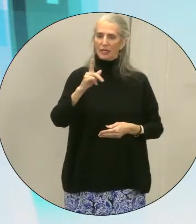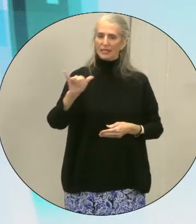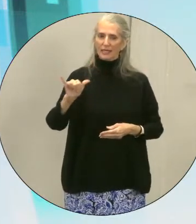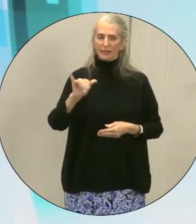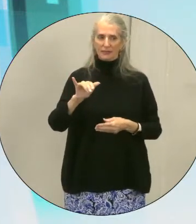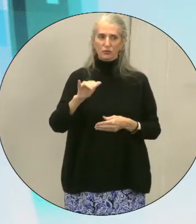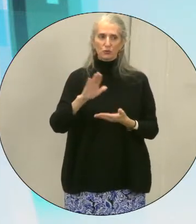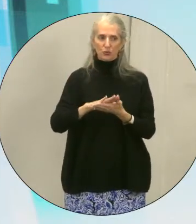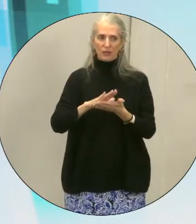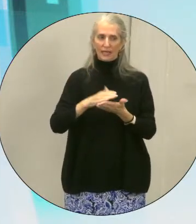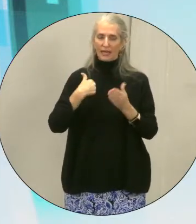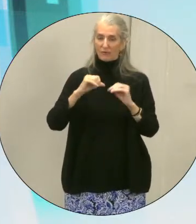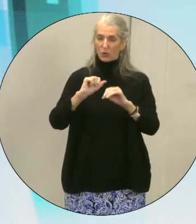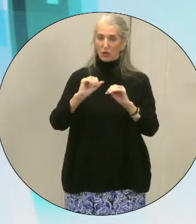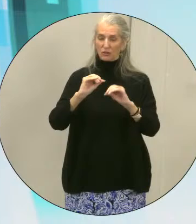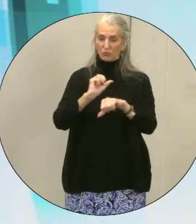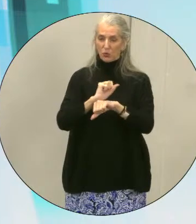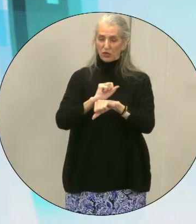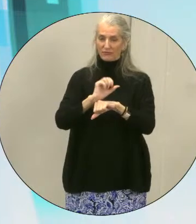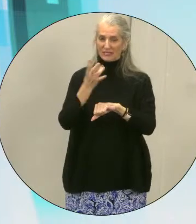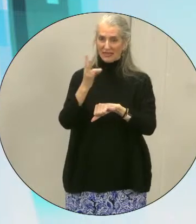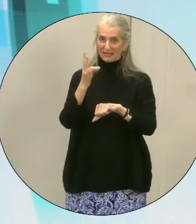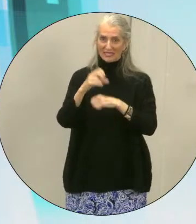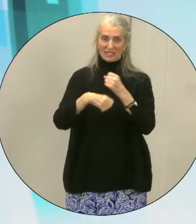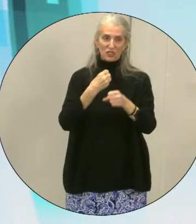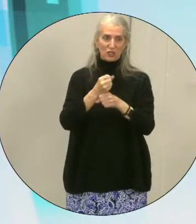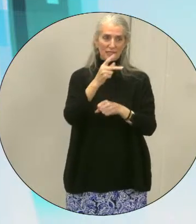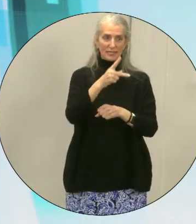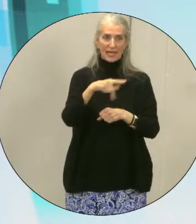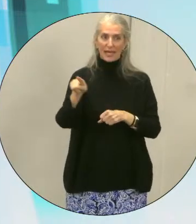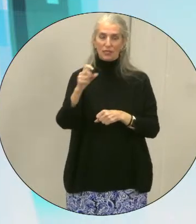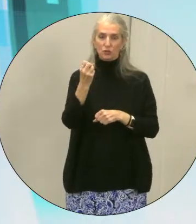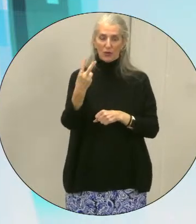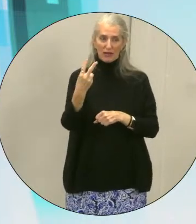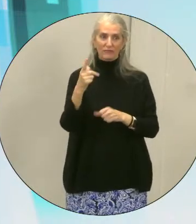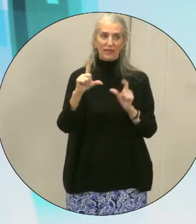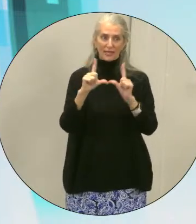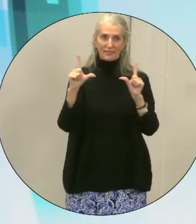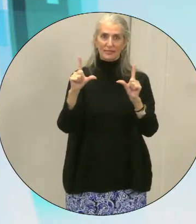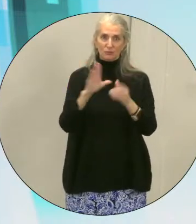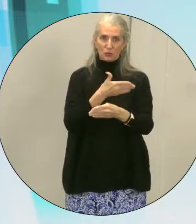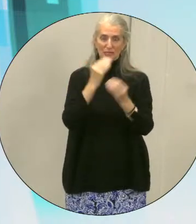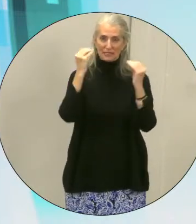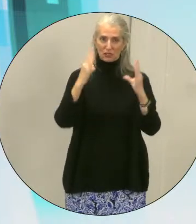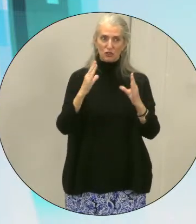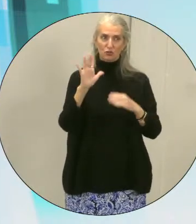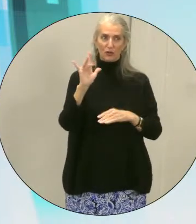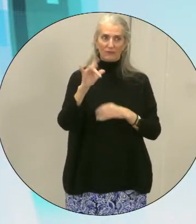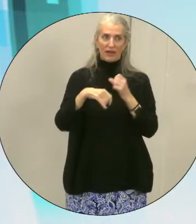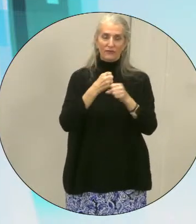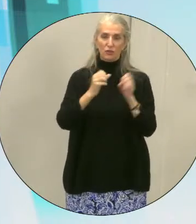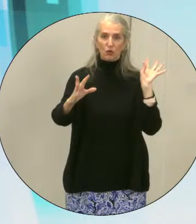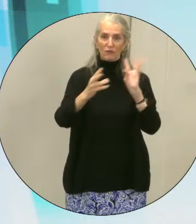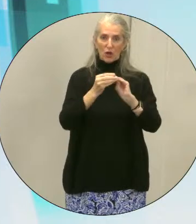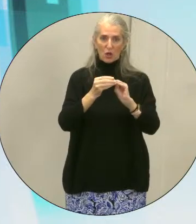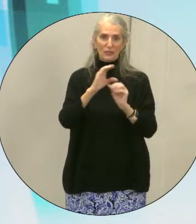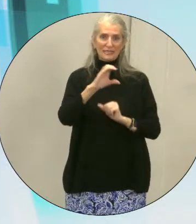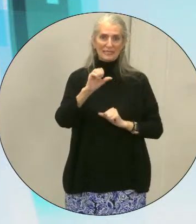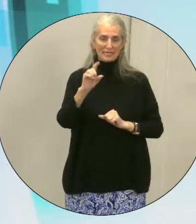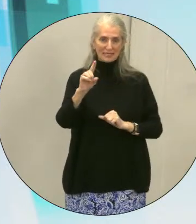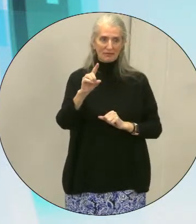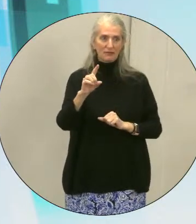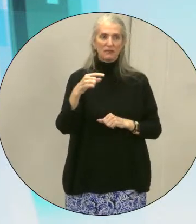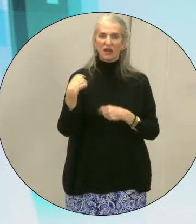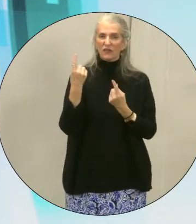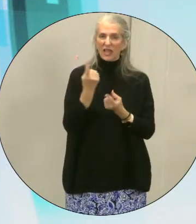for 17 years as a full-time K-12 licensed music educator and for 20 years overall with CCSD. Over the